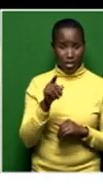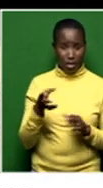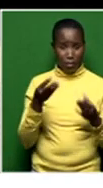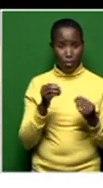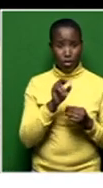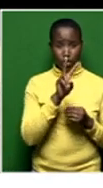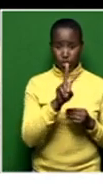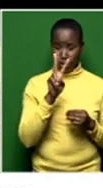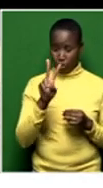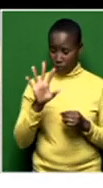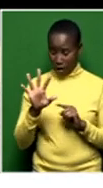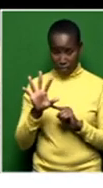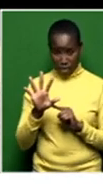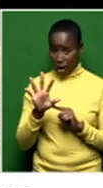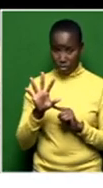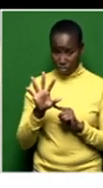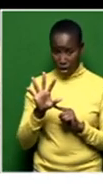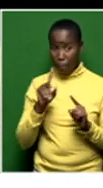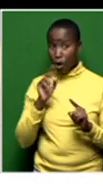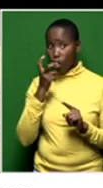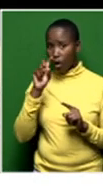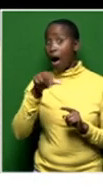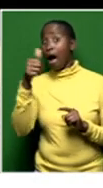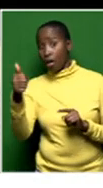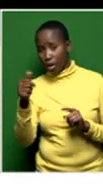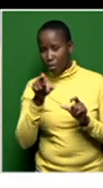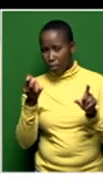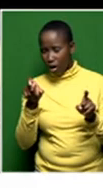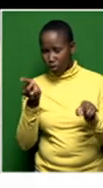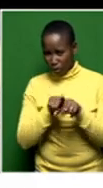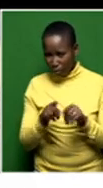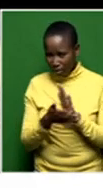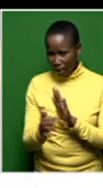the 225 that are going? Are they looking for the same kind of skills?